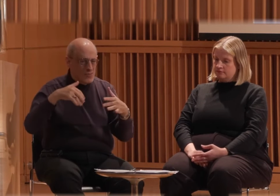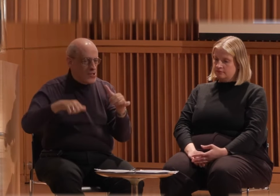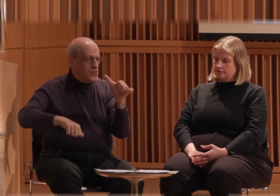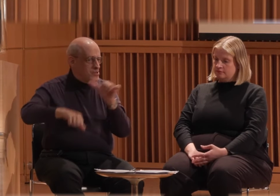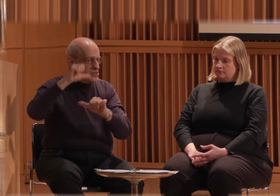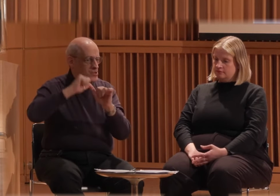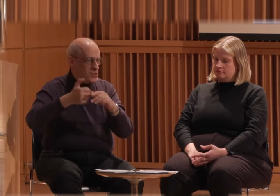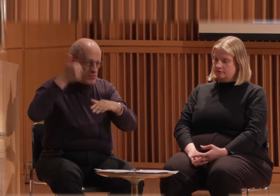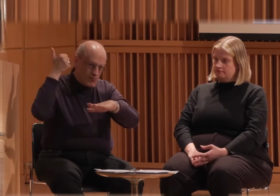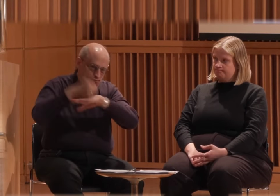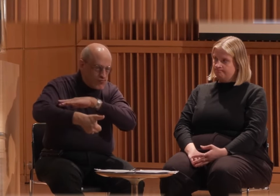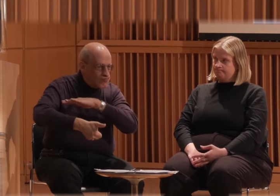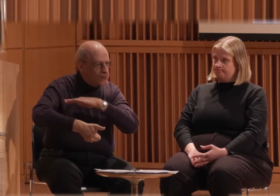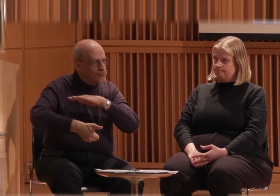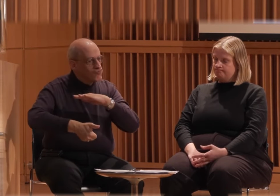indictments